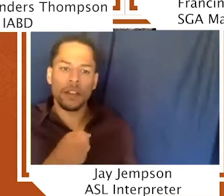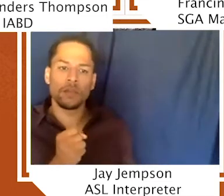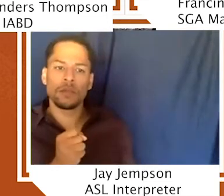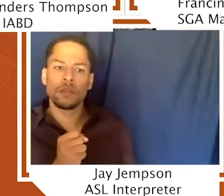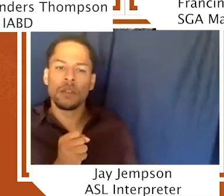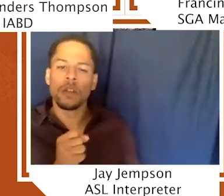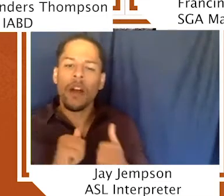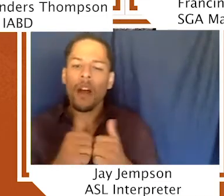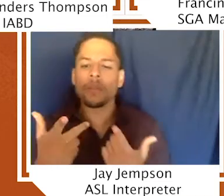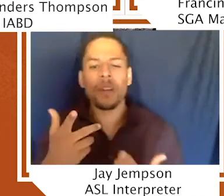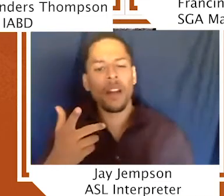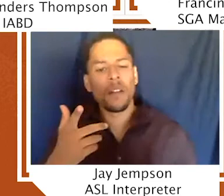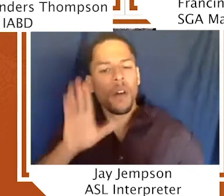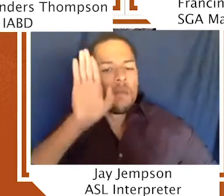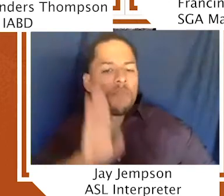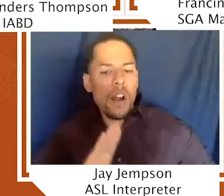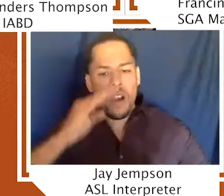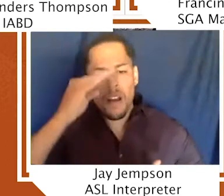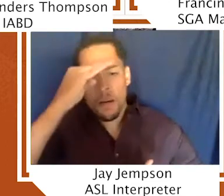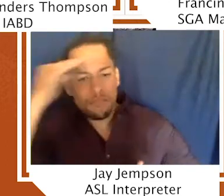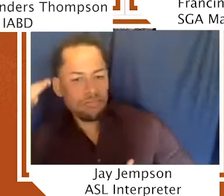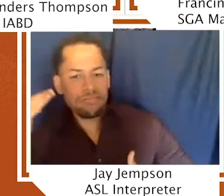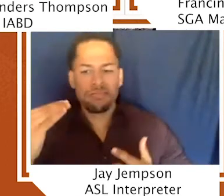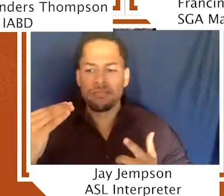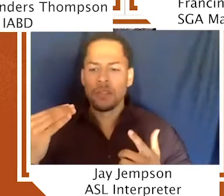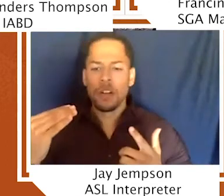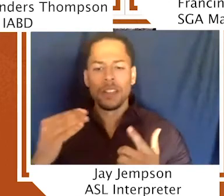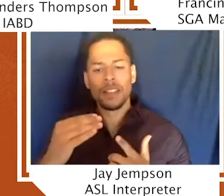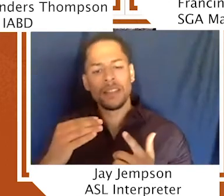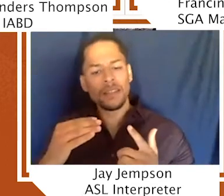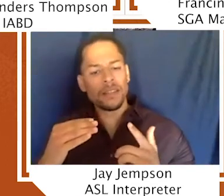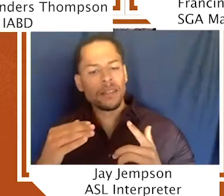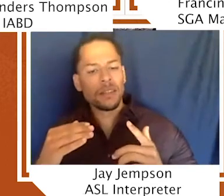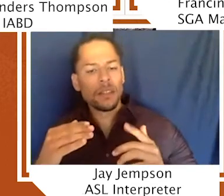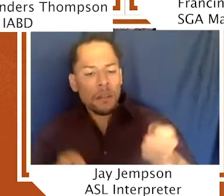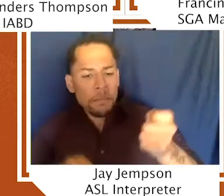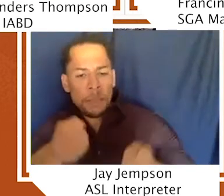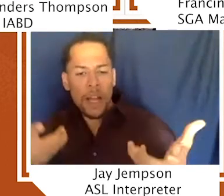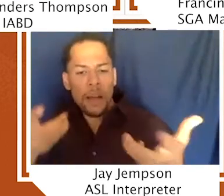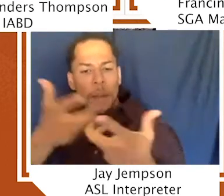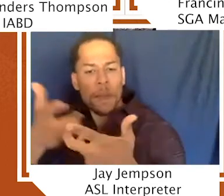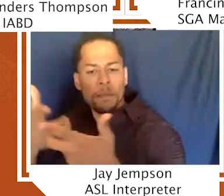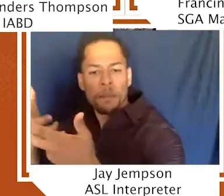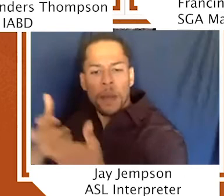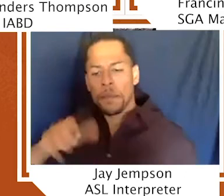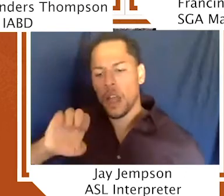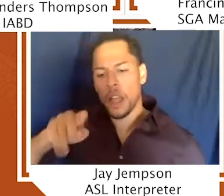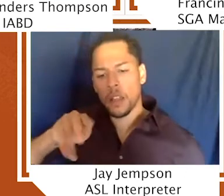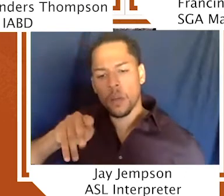you know, where it is an equitable world? How do you kind of see that forward? And how are you all taking those steps forward?